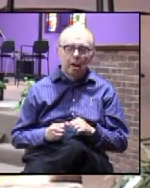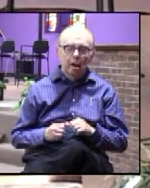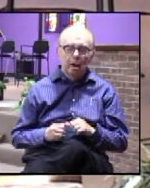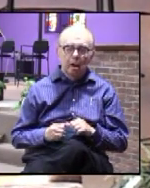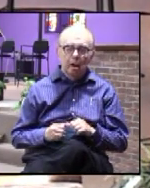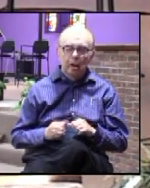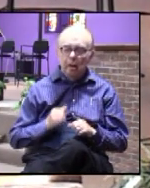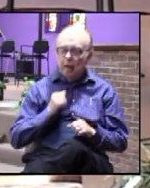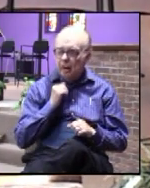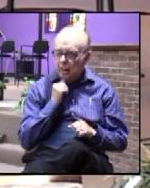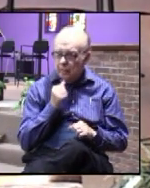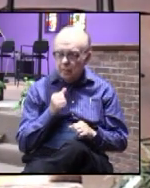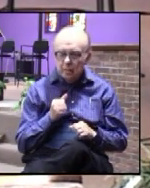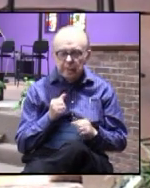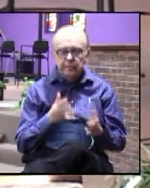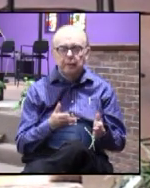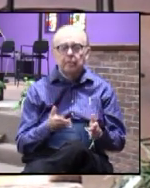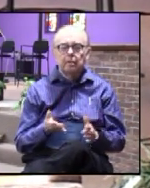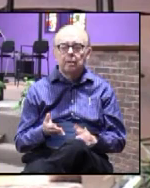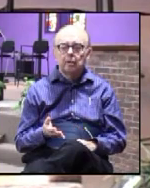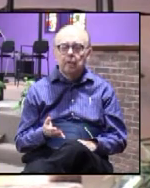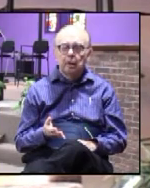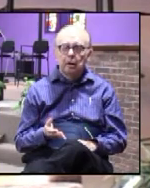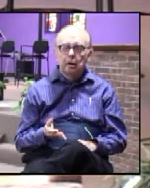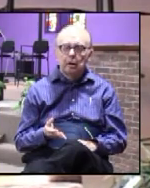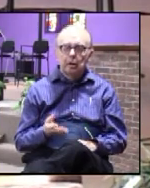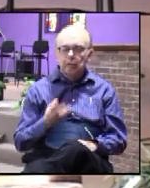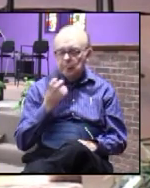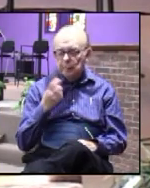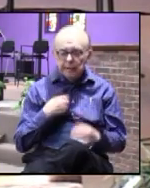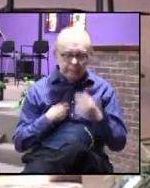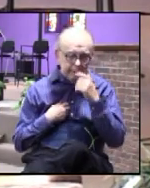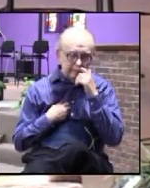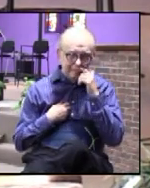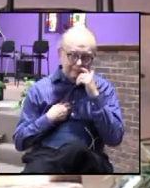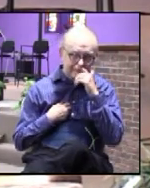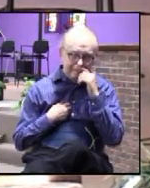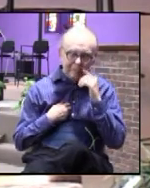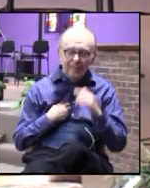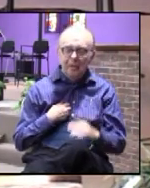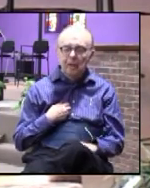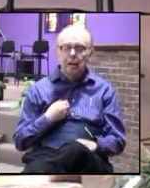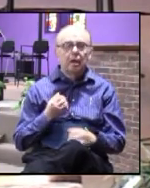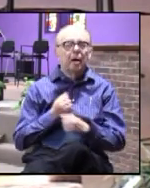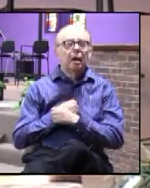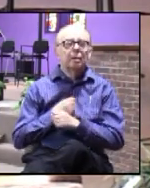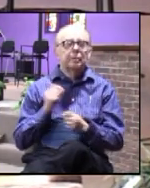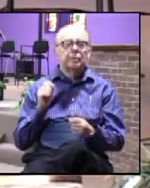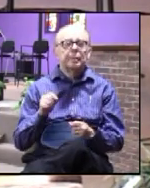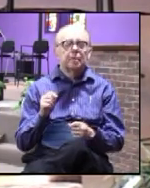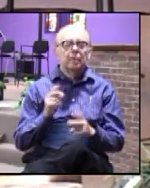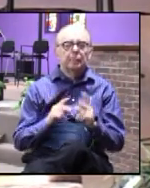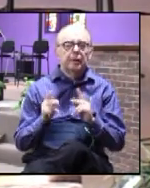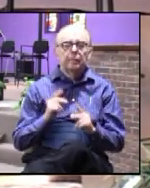It won't leave you there. You don't believe me? I love to pick on people.